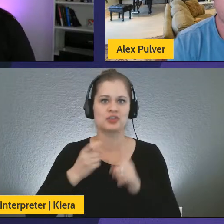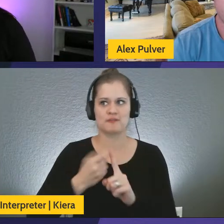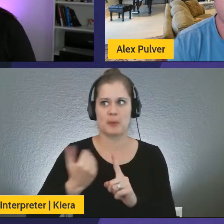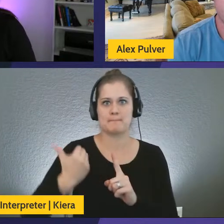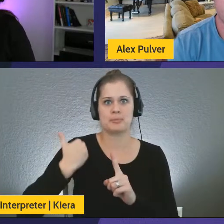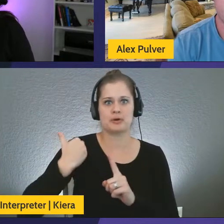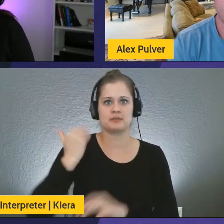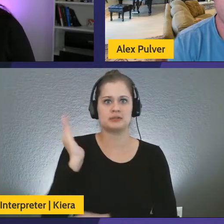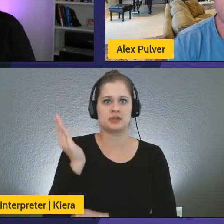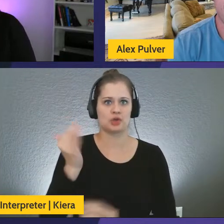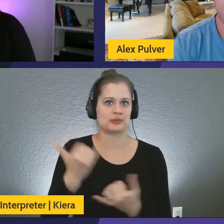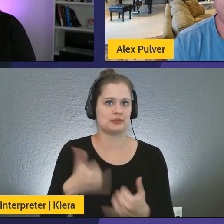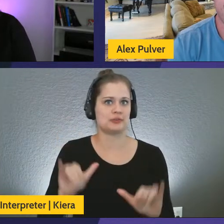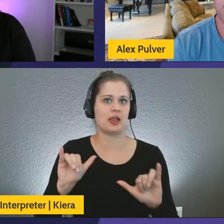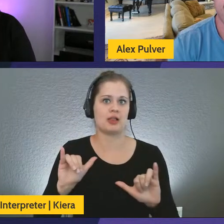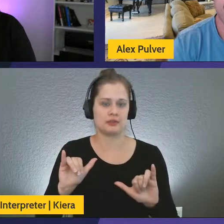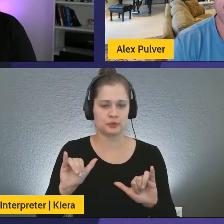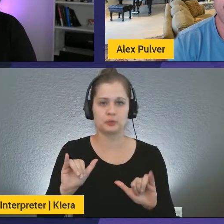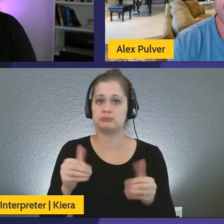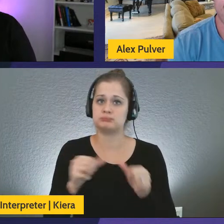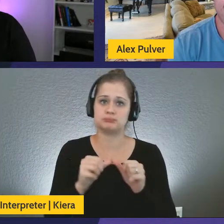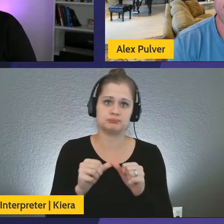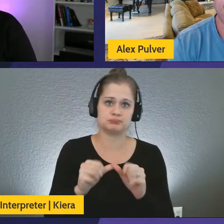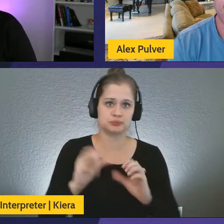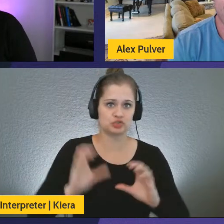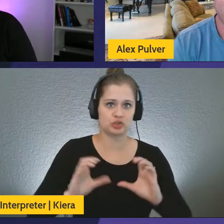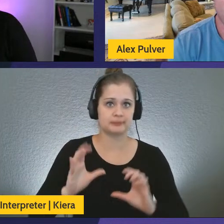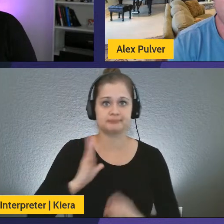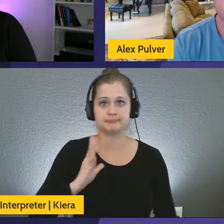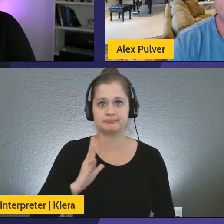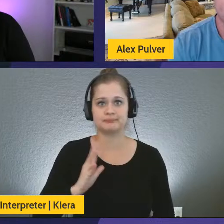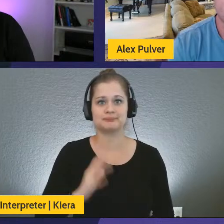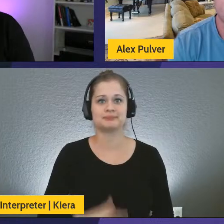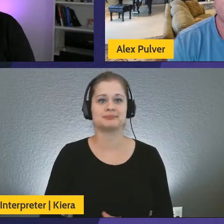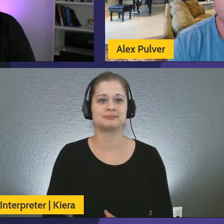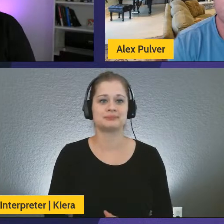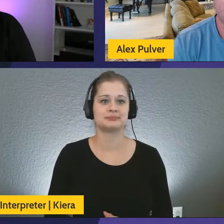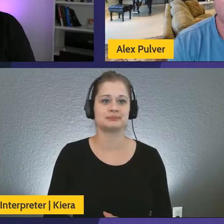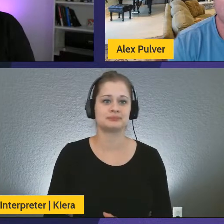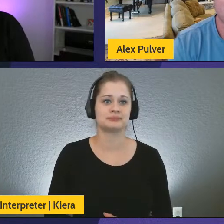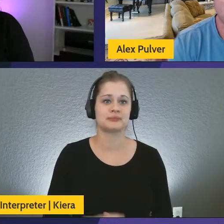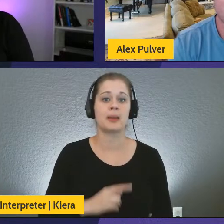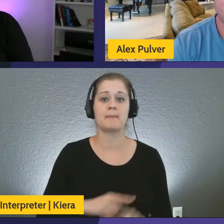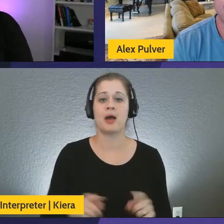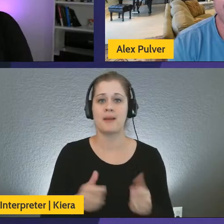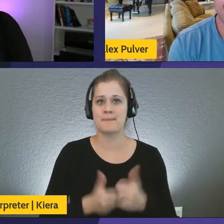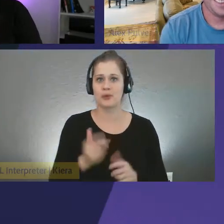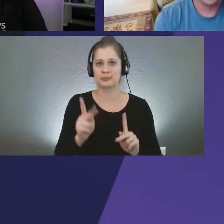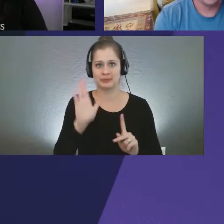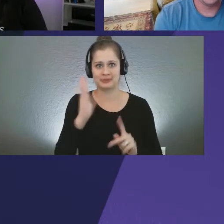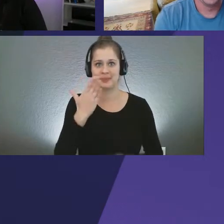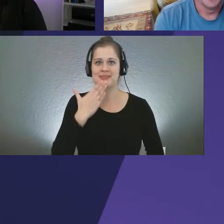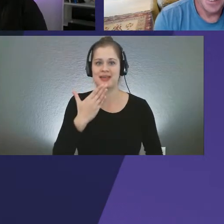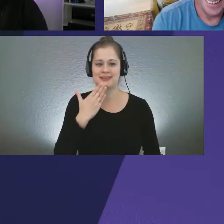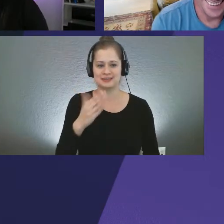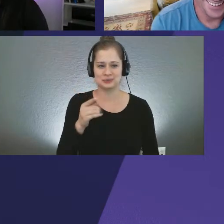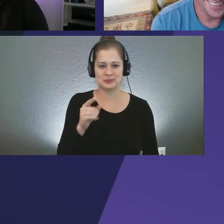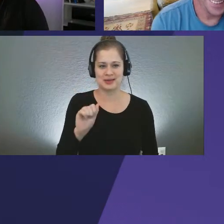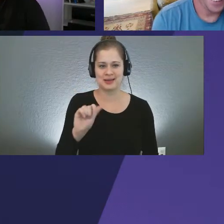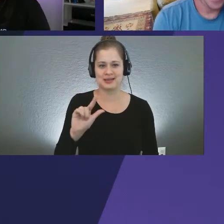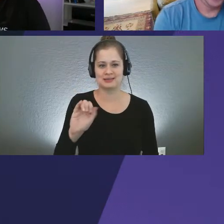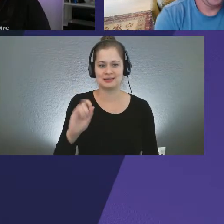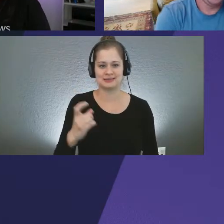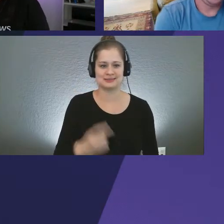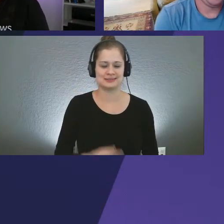talk, so you can keep chatting there. They're just thanking you, but so somebody's